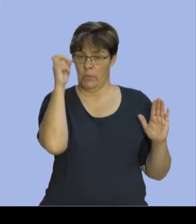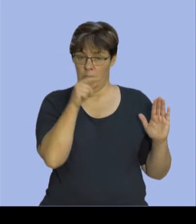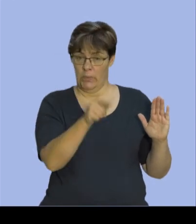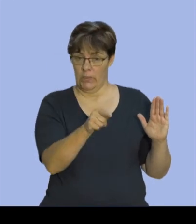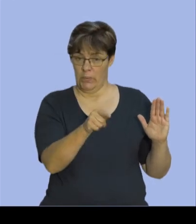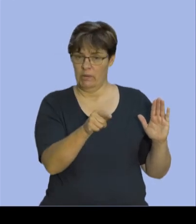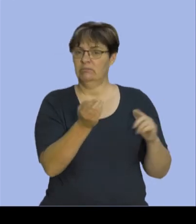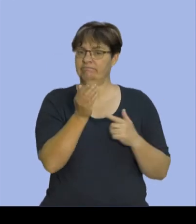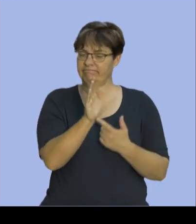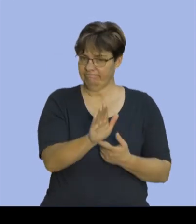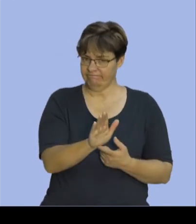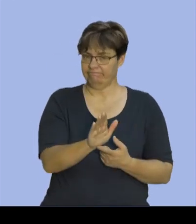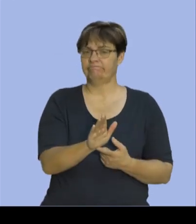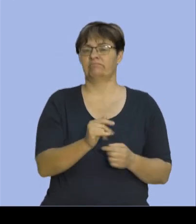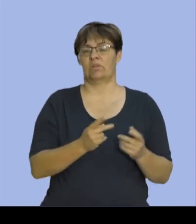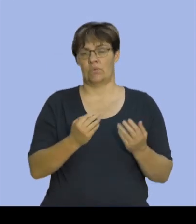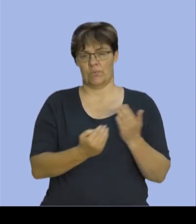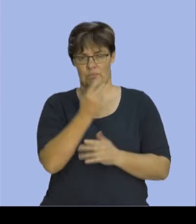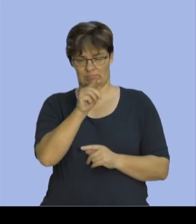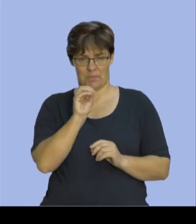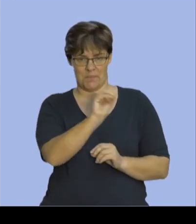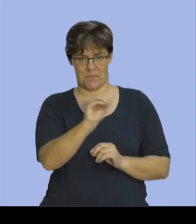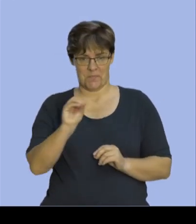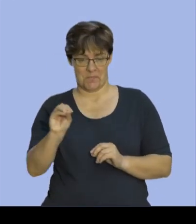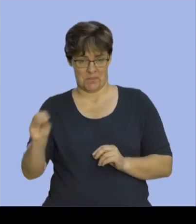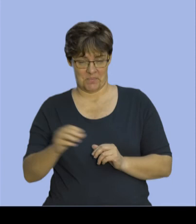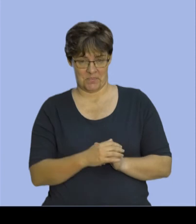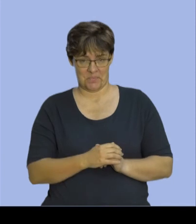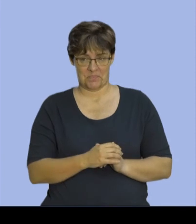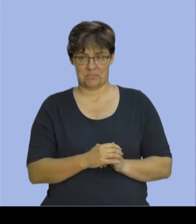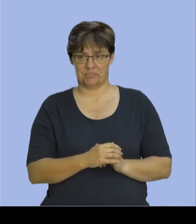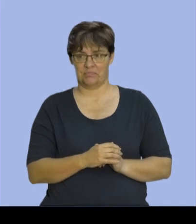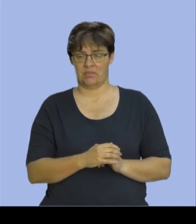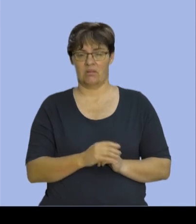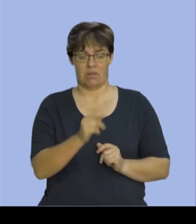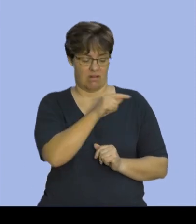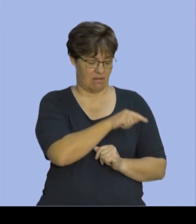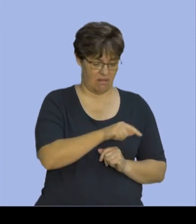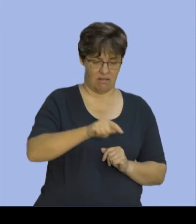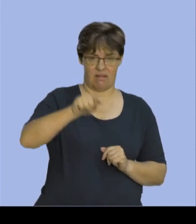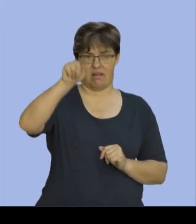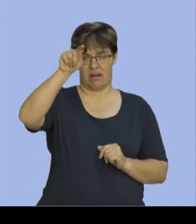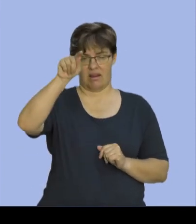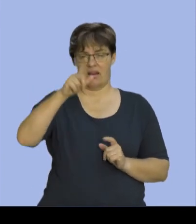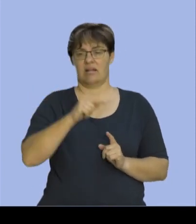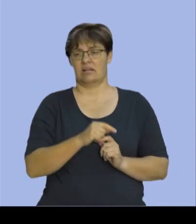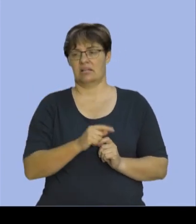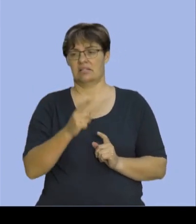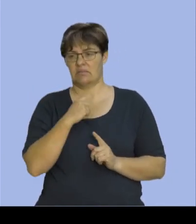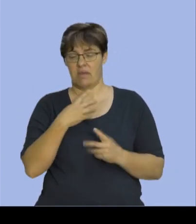where the graph is going to be. So my graph will roughly look something like that if